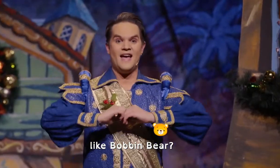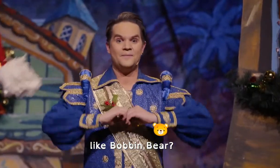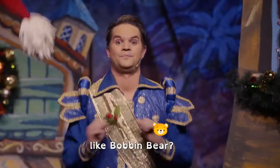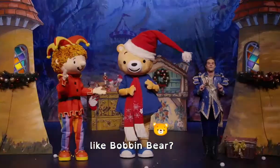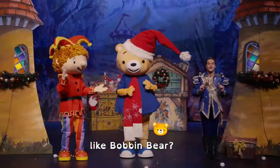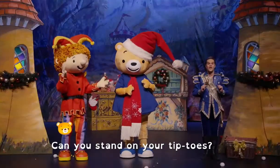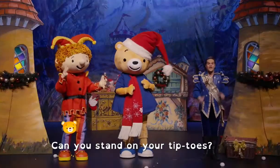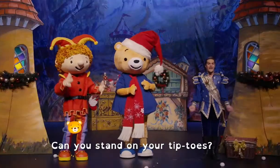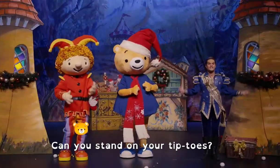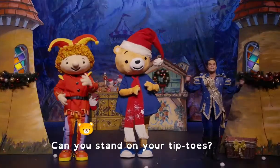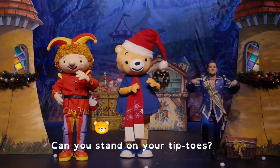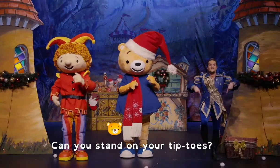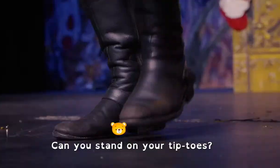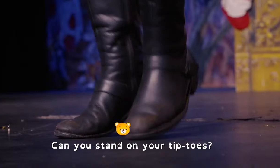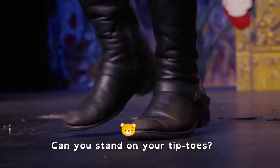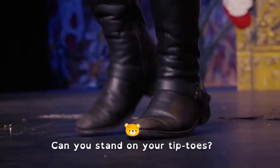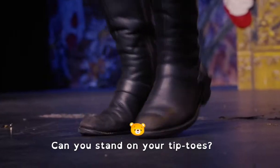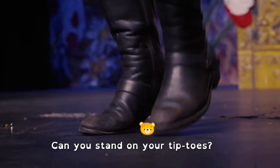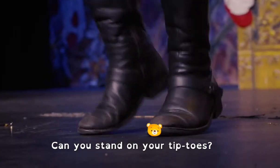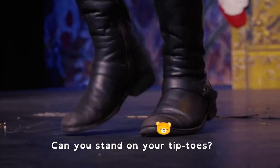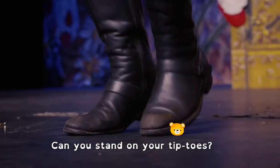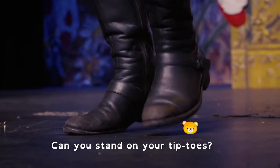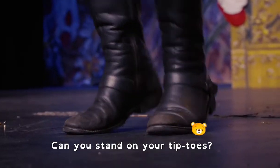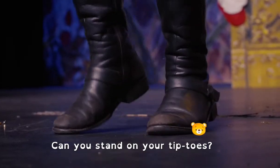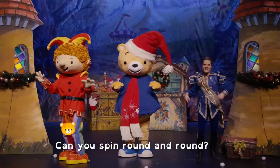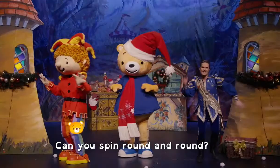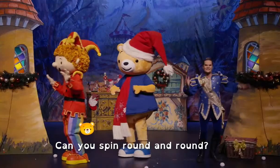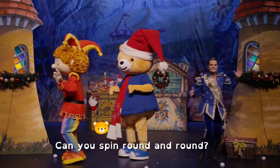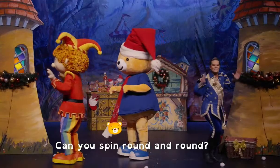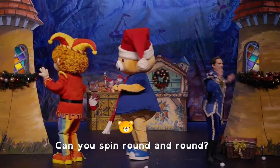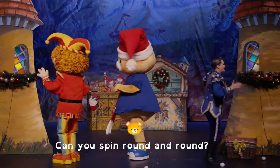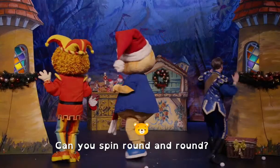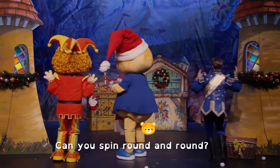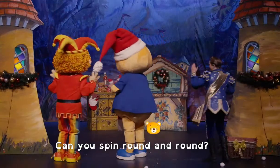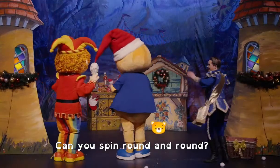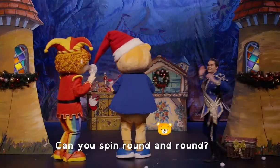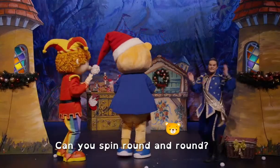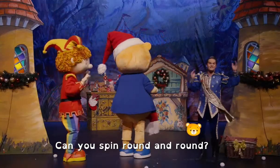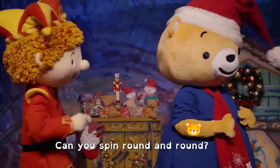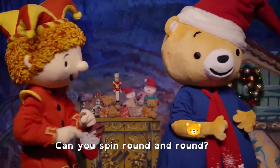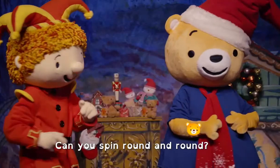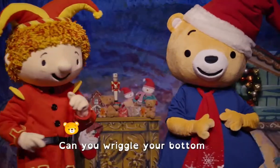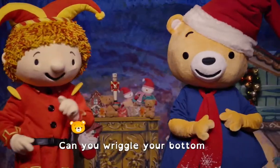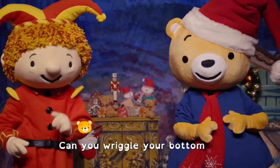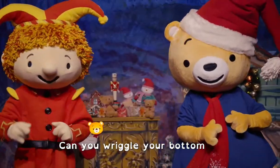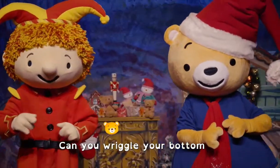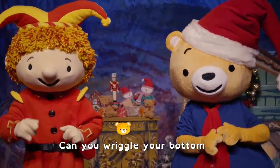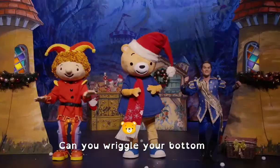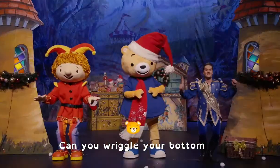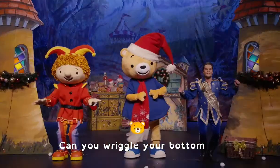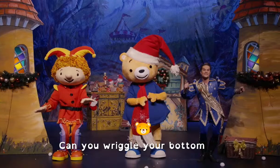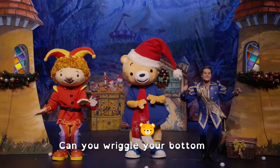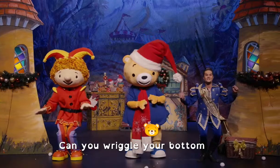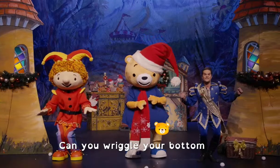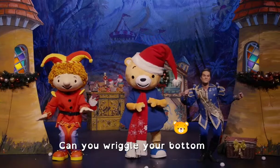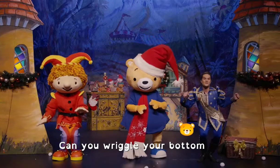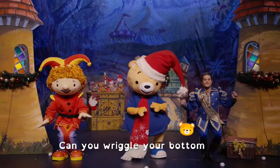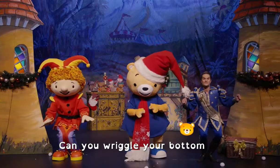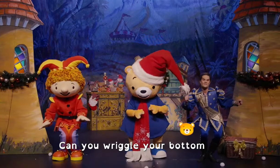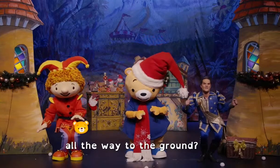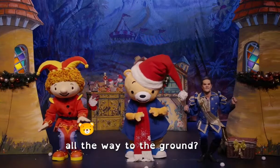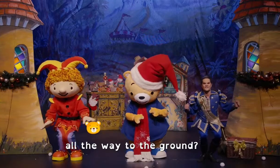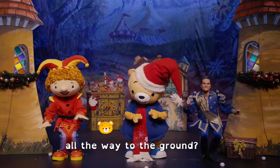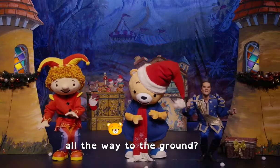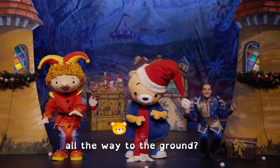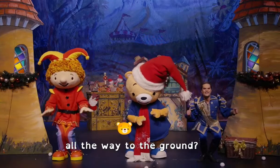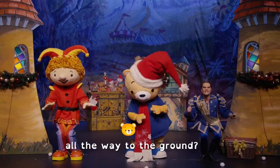Bear? Can you stand on your tiptoes? Can you spin around and round? Can you wriggle your